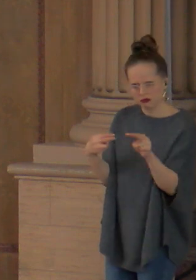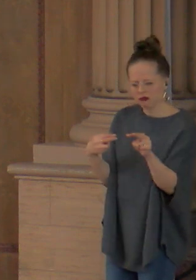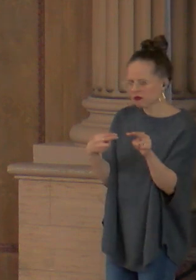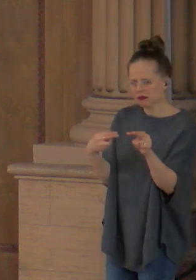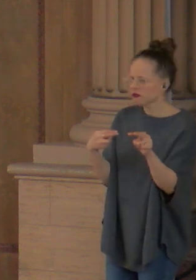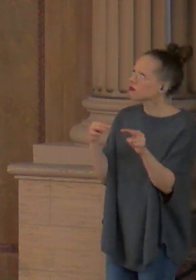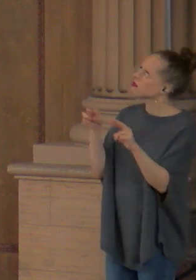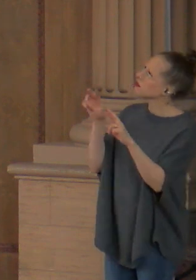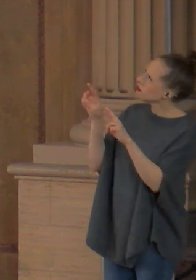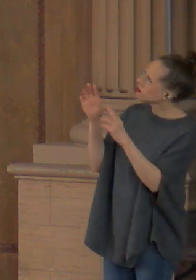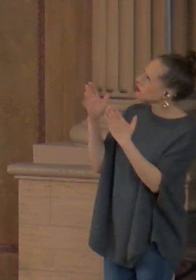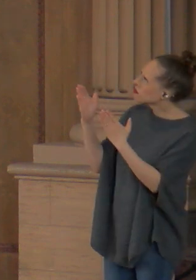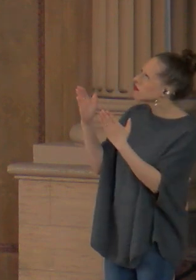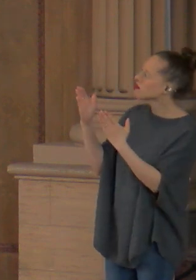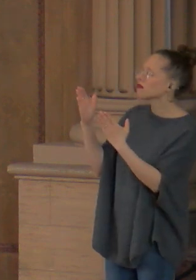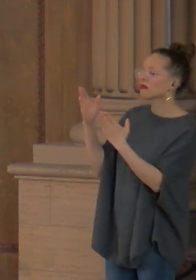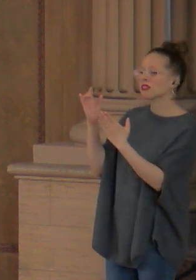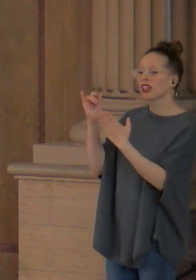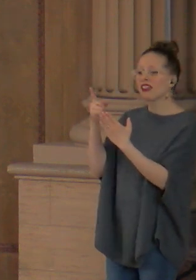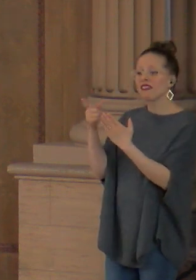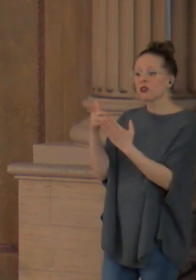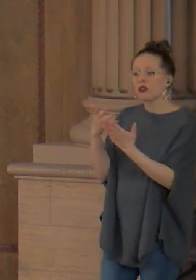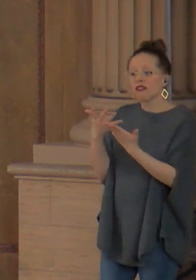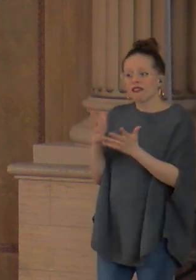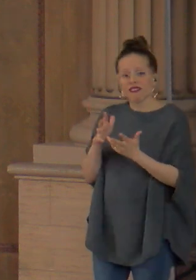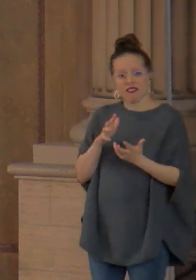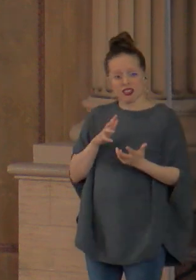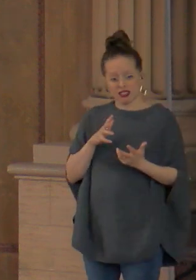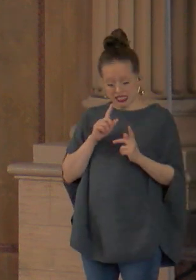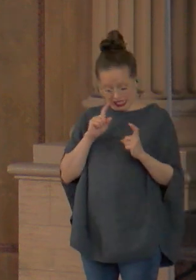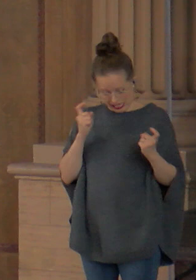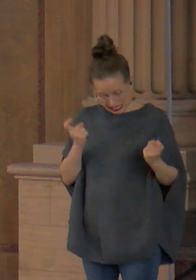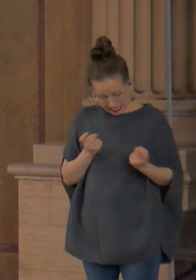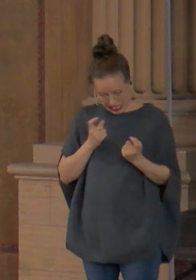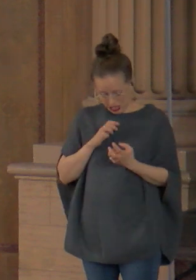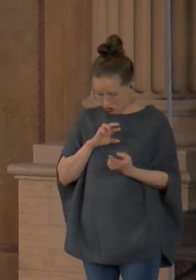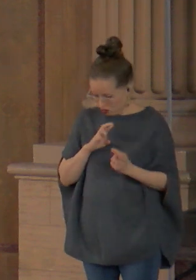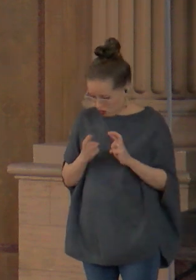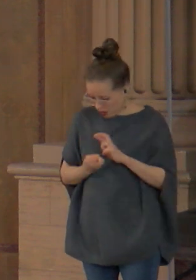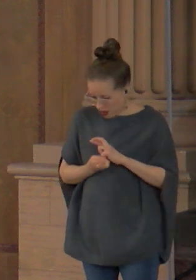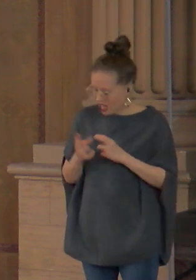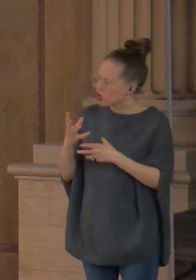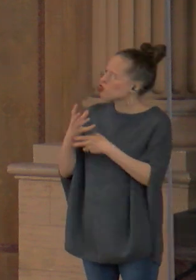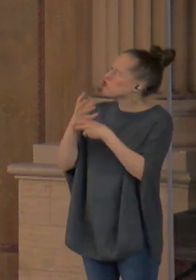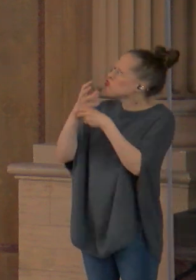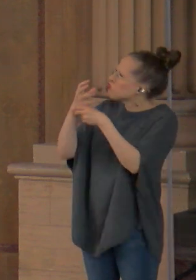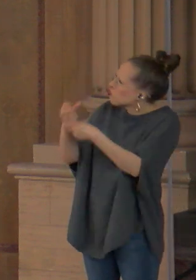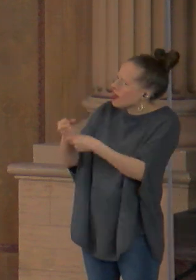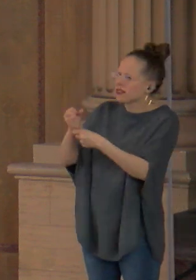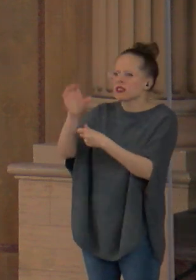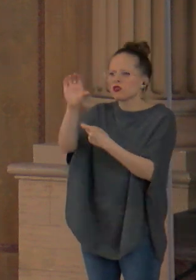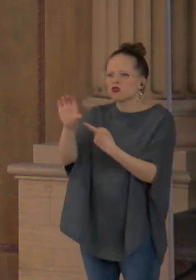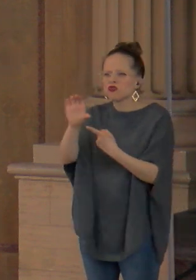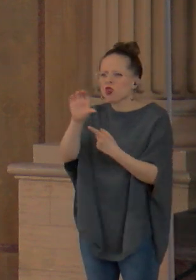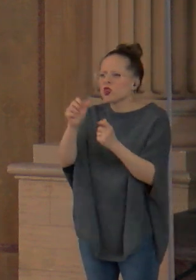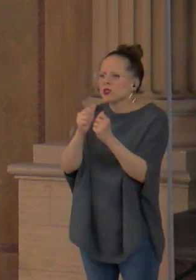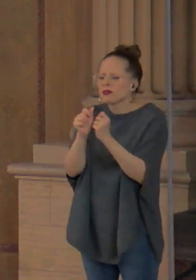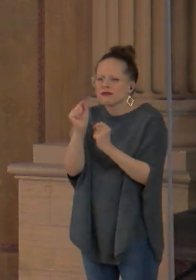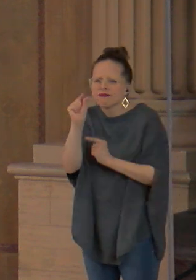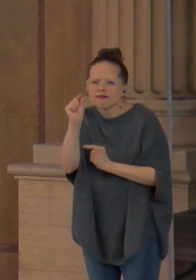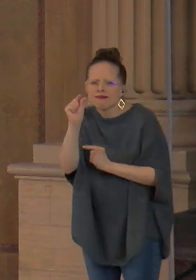And if you have renounced and repented of your sin and confessed it to Jesus, trusting in his cross with just a mustard seed of faith,